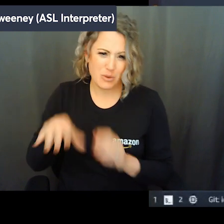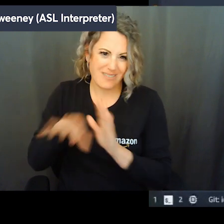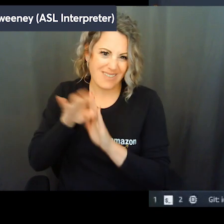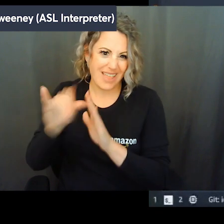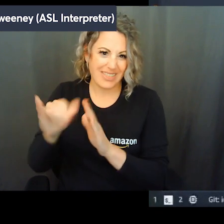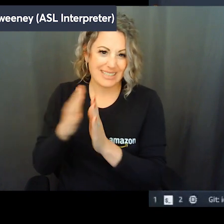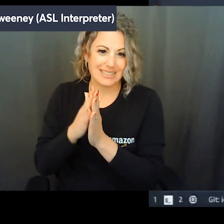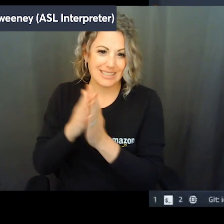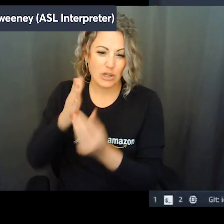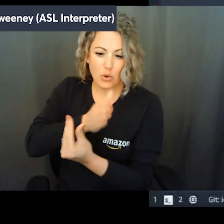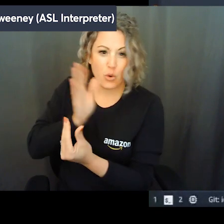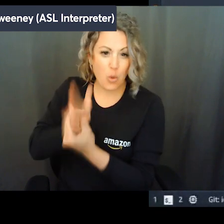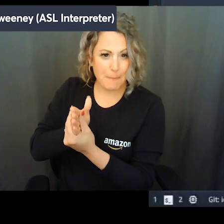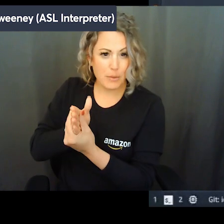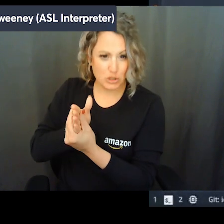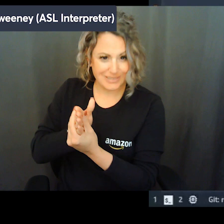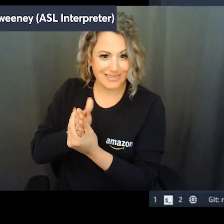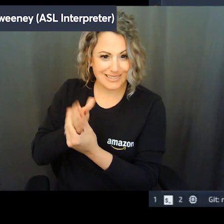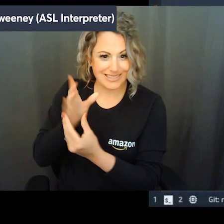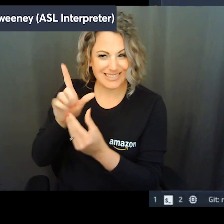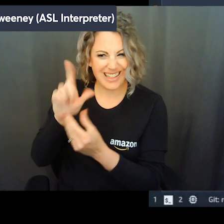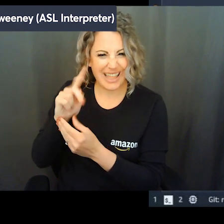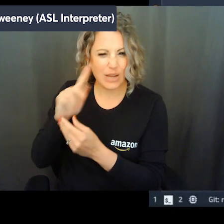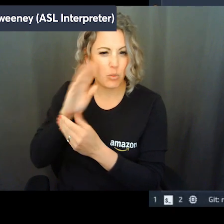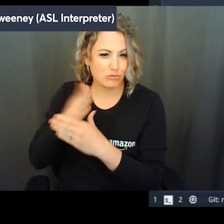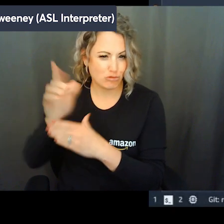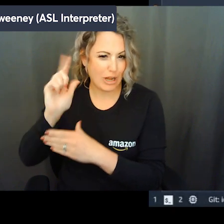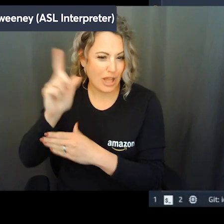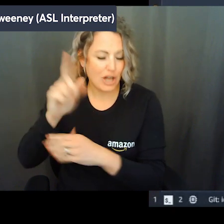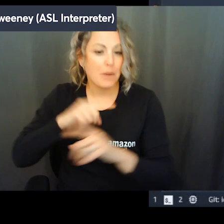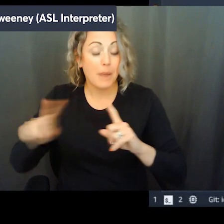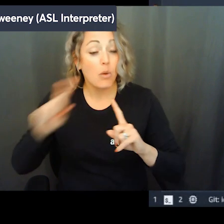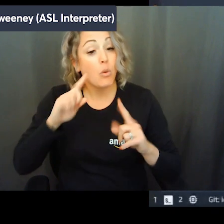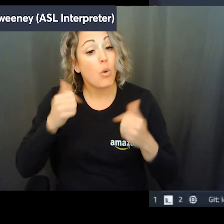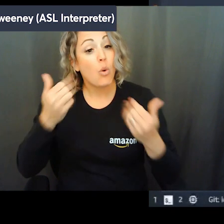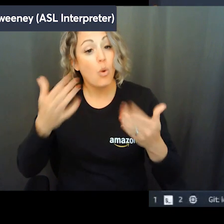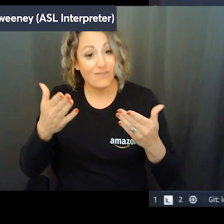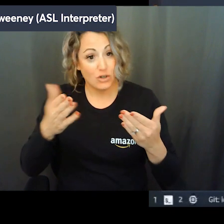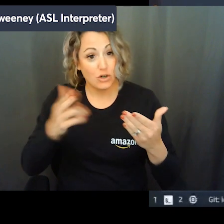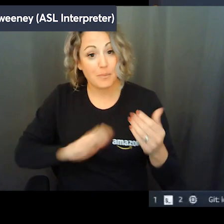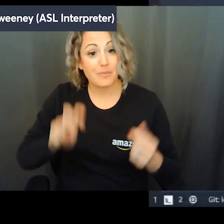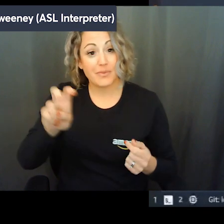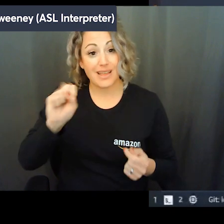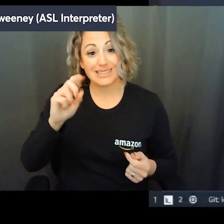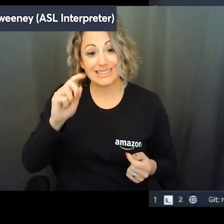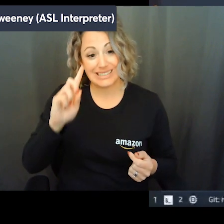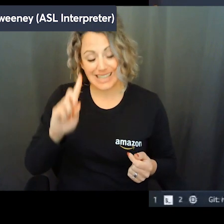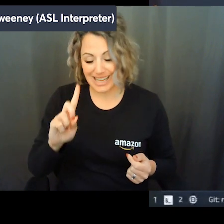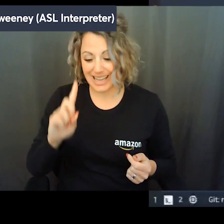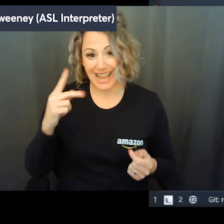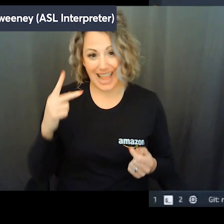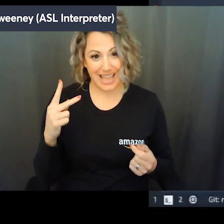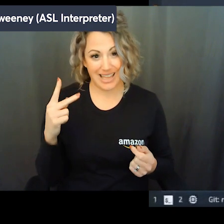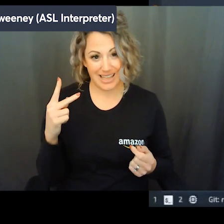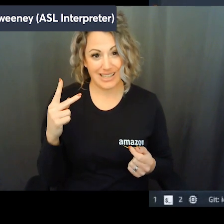notebooks in a link that will be shared later. But we offer support through the Python Sdk essentially to pretty much easily bring any